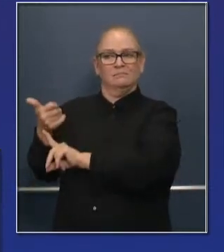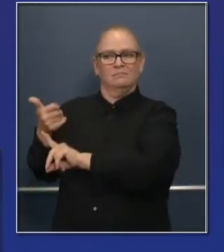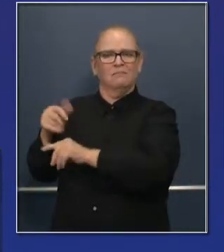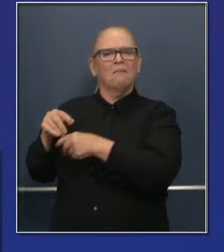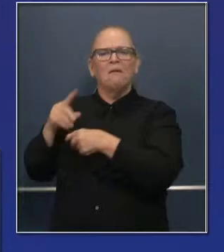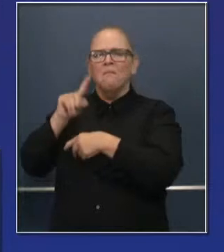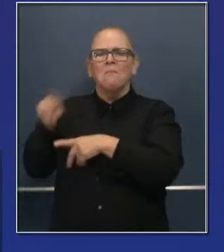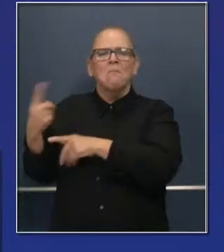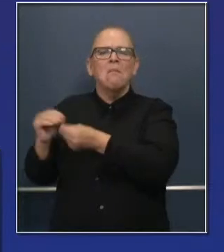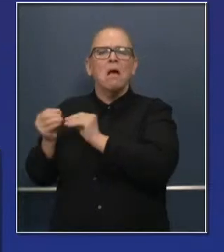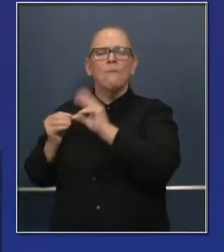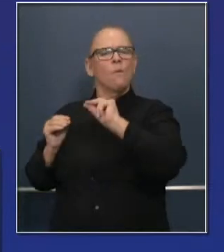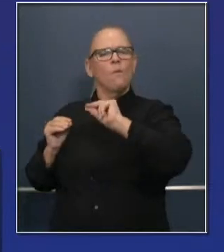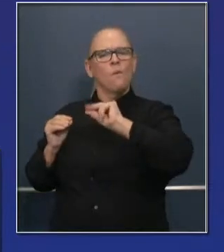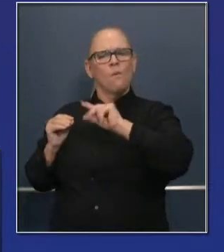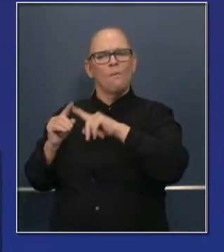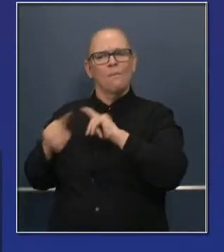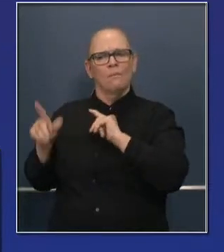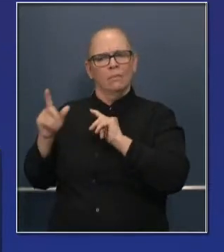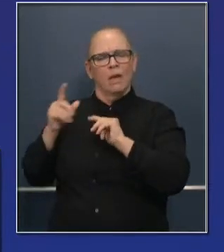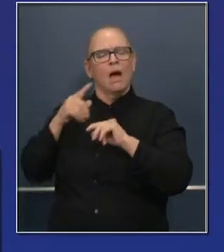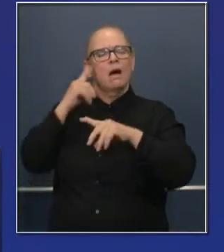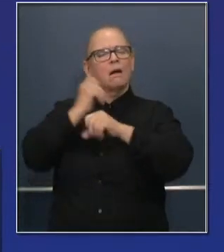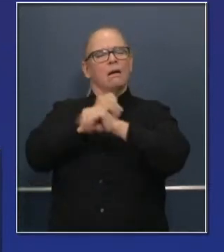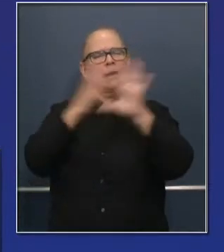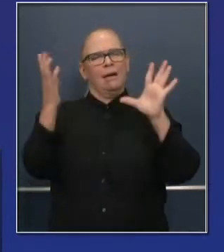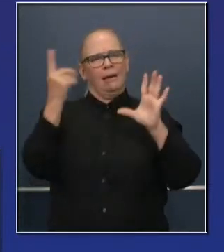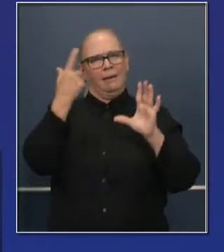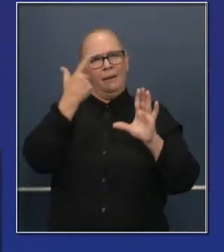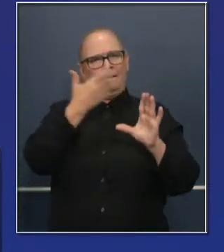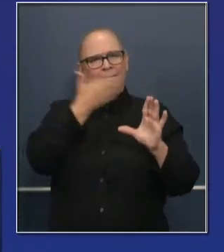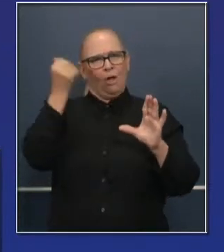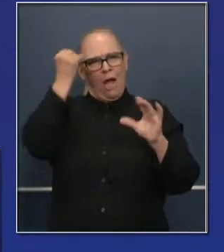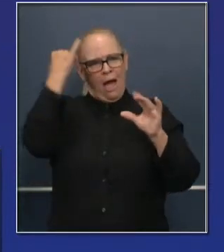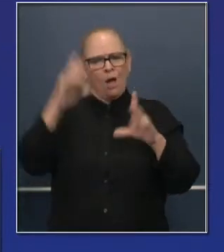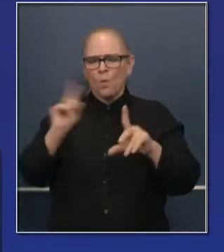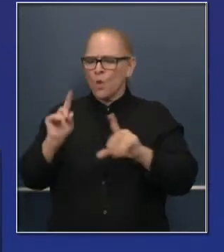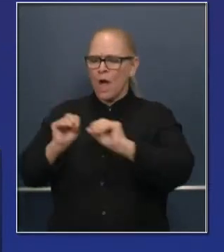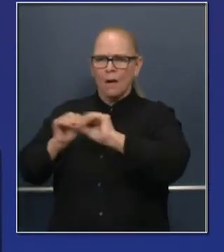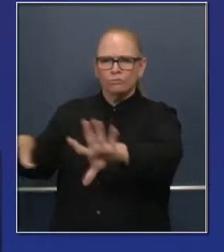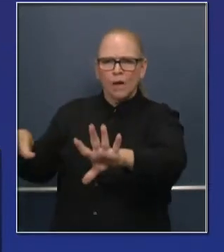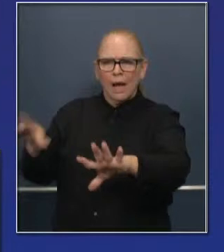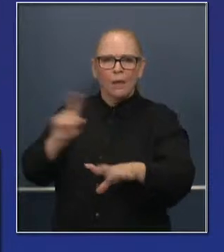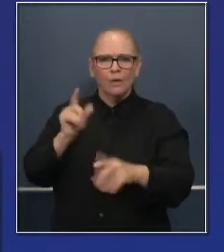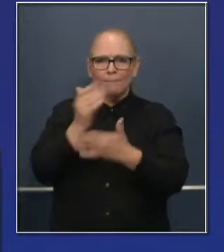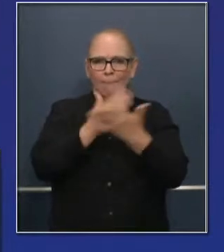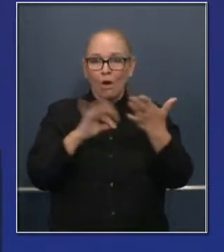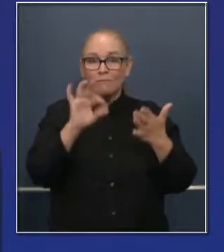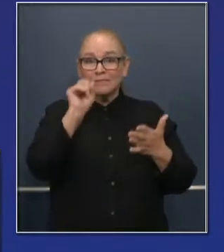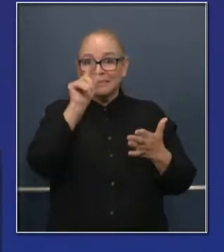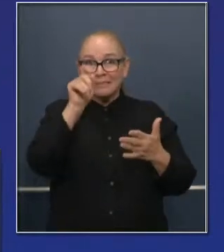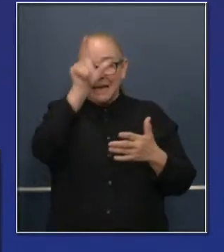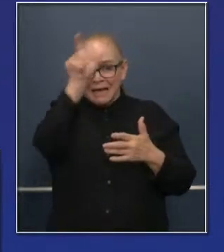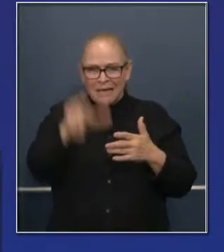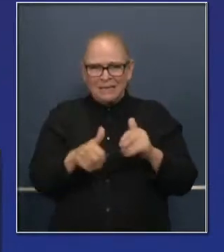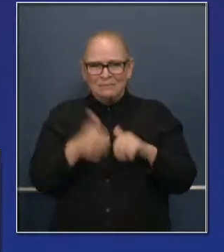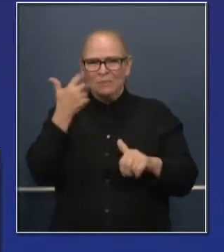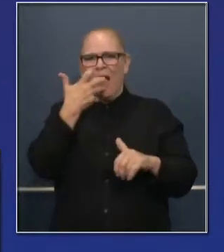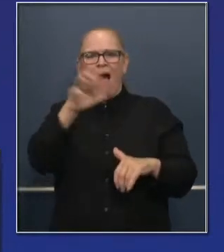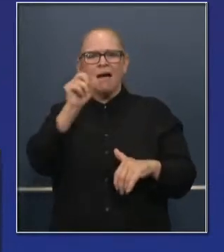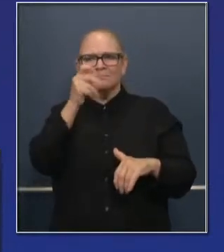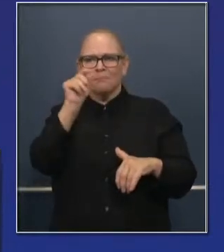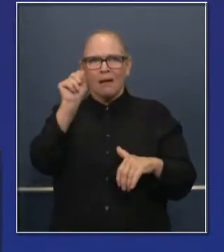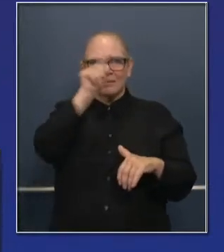an effort to have a sense of where the community spread is, how we can mitigate that spread, how we can help support our contact